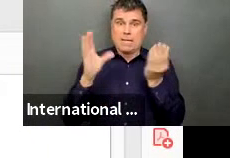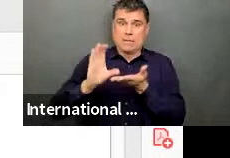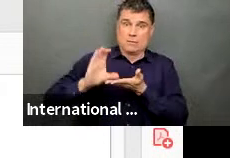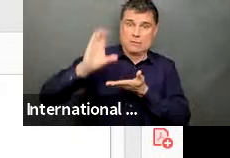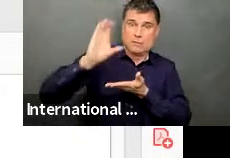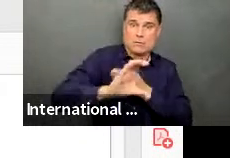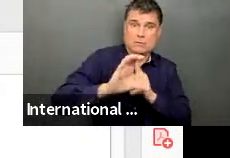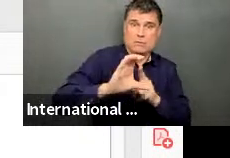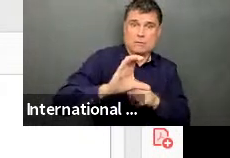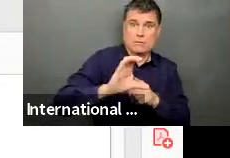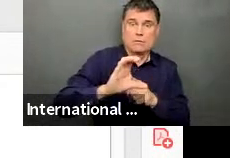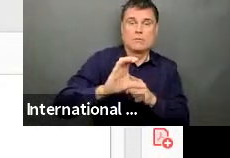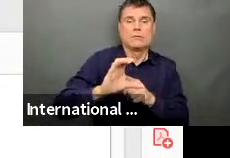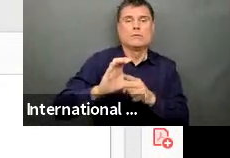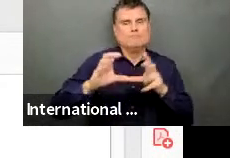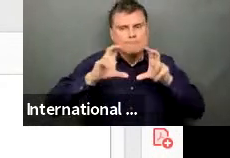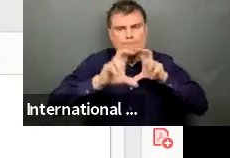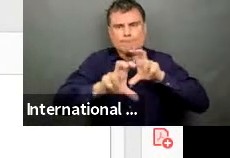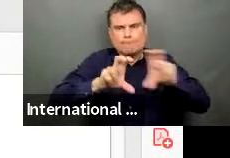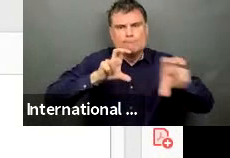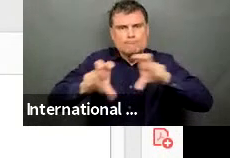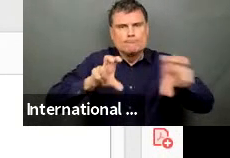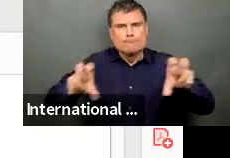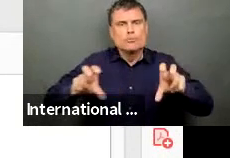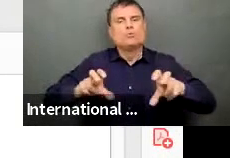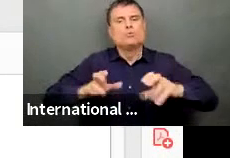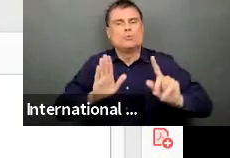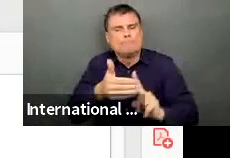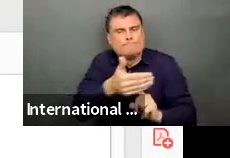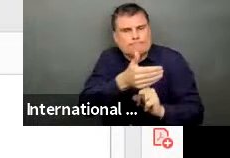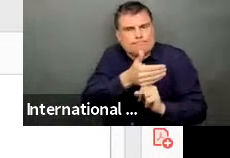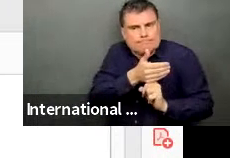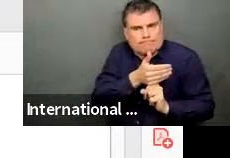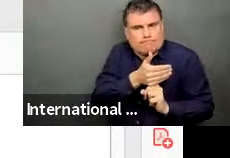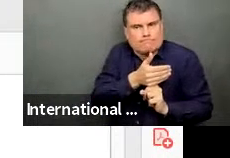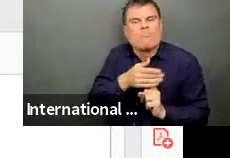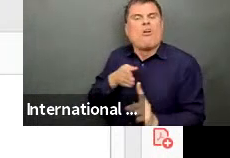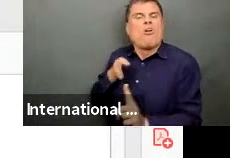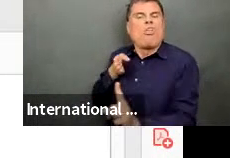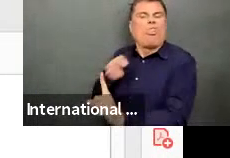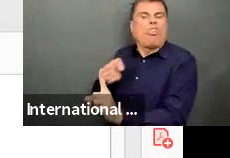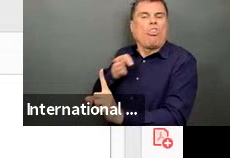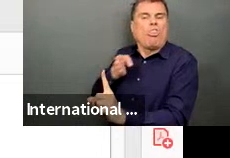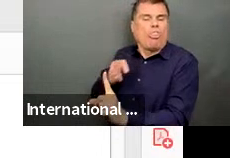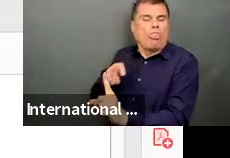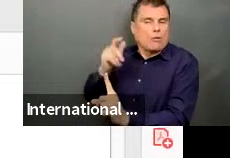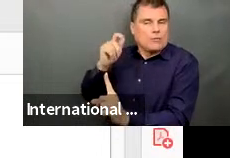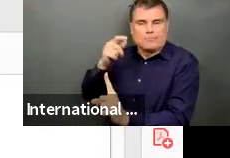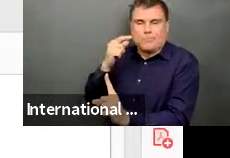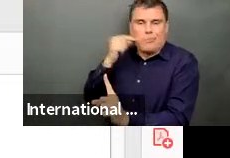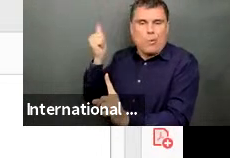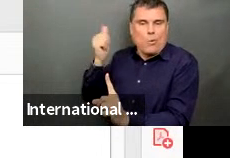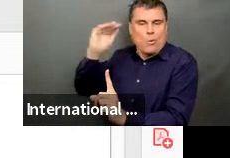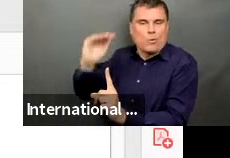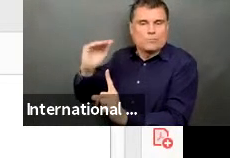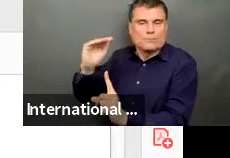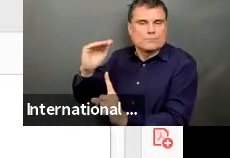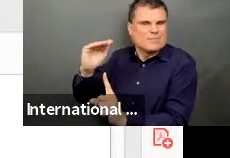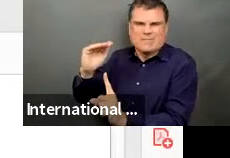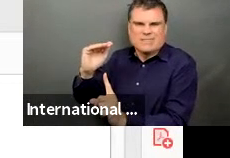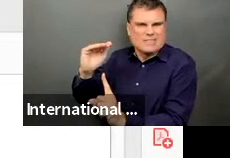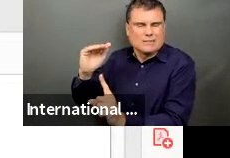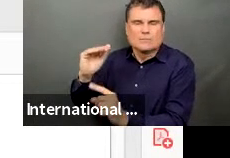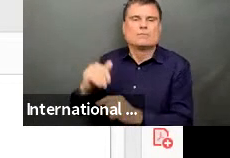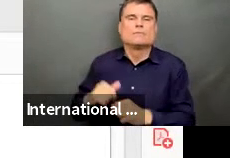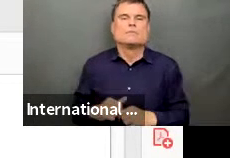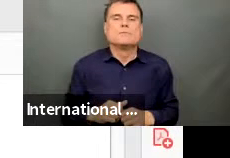resources for preventing sound preference and gender-biased sex selection programs for addressing the deep-rooted and